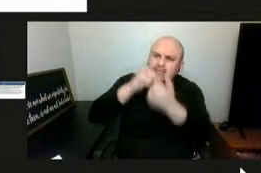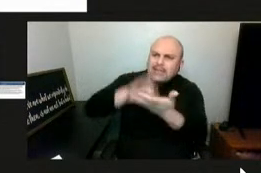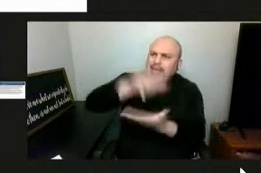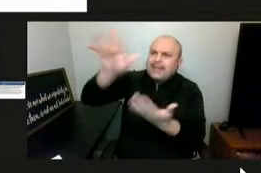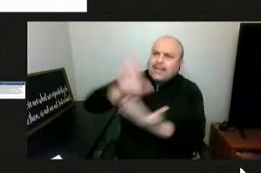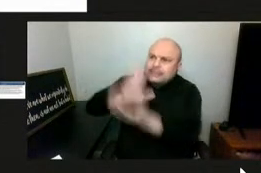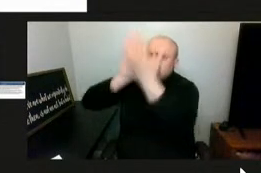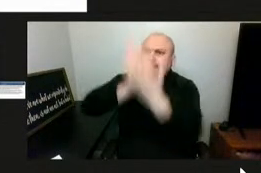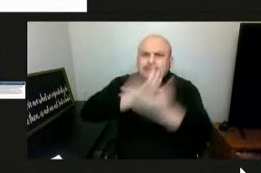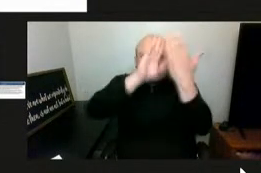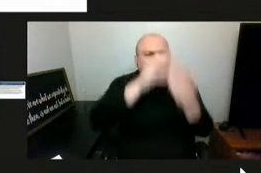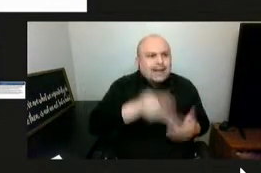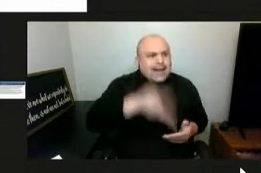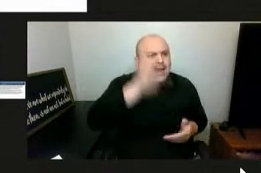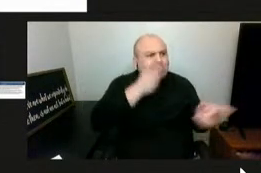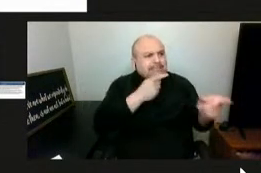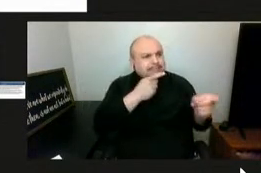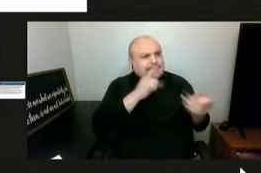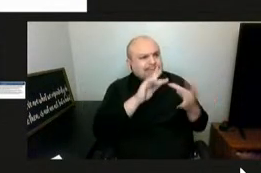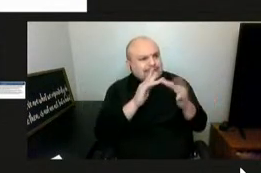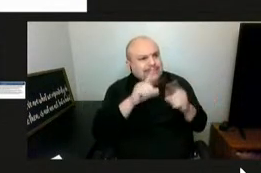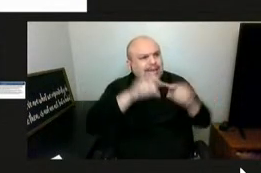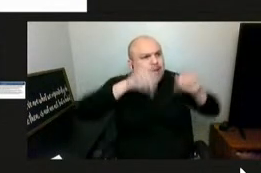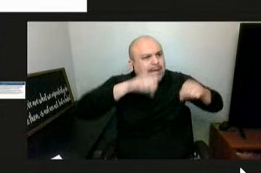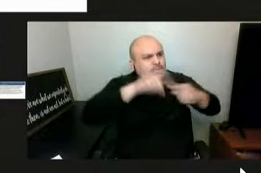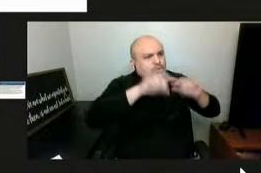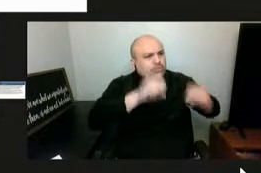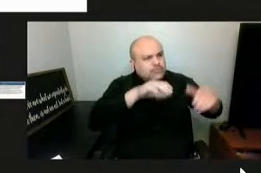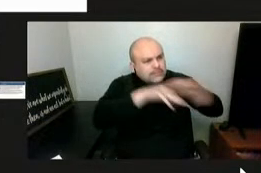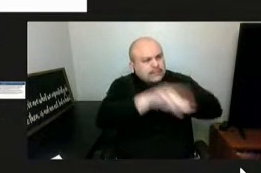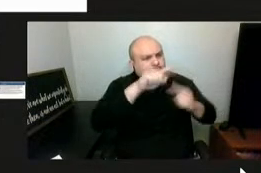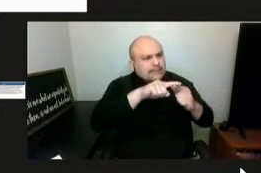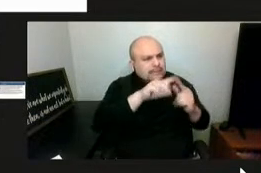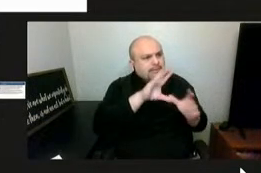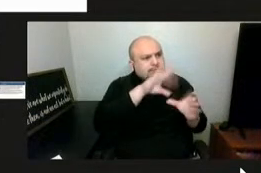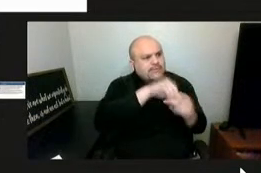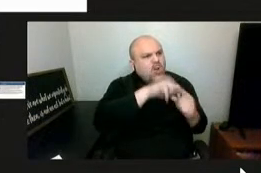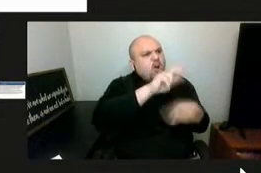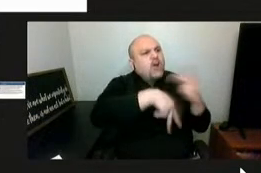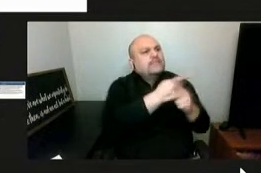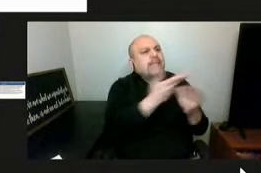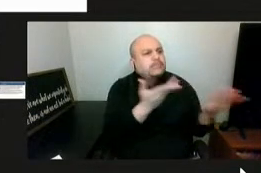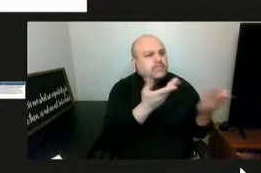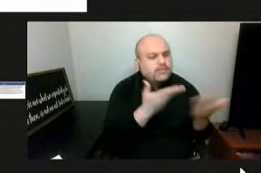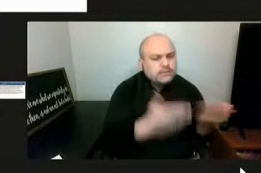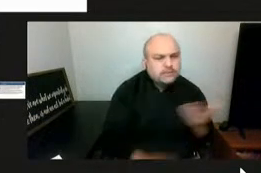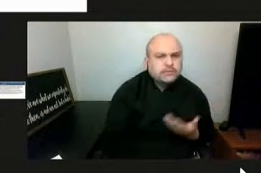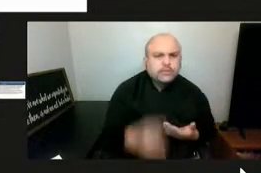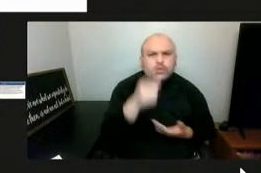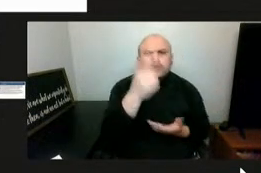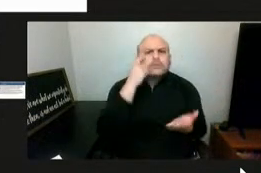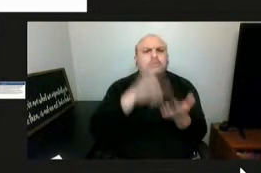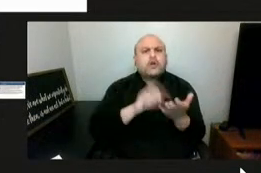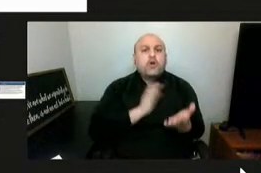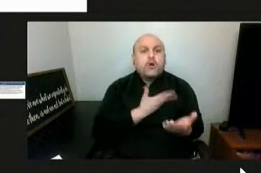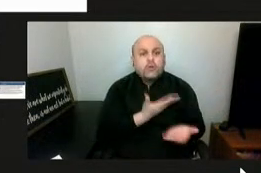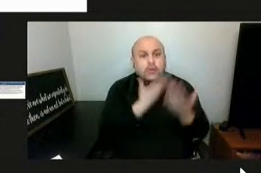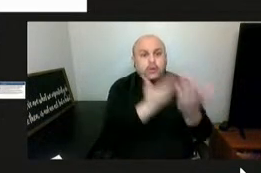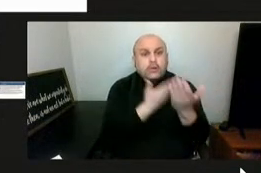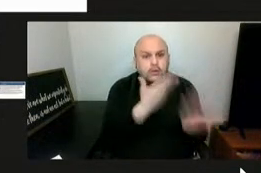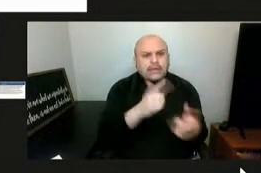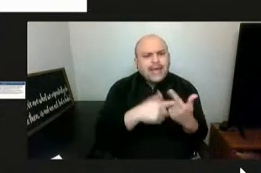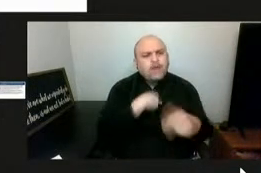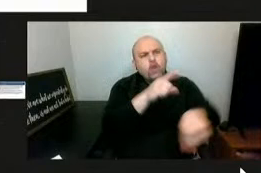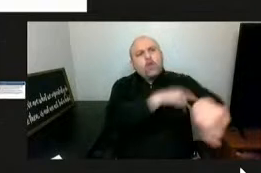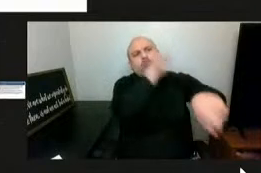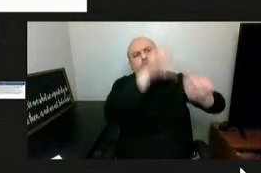high-speed internet and the capacity to be able to engage in these types of services. You will note our recommendations are both long-term and short-term.